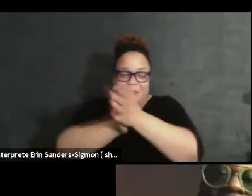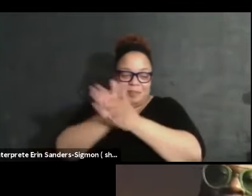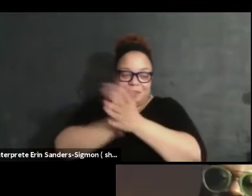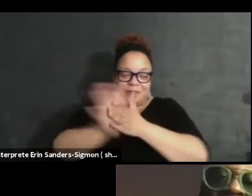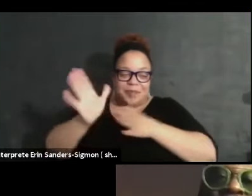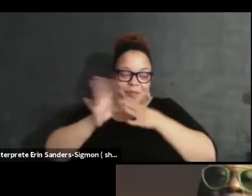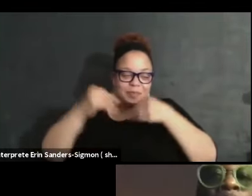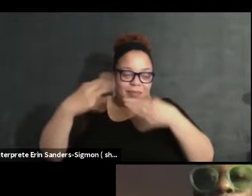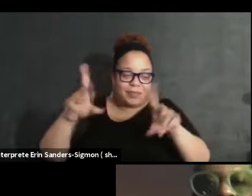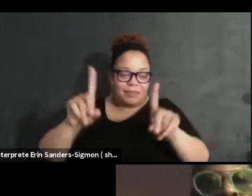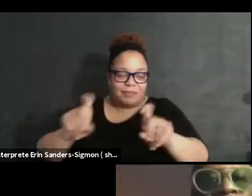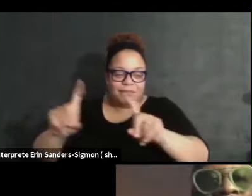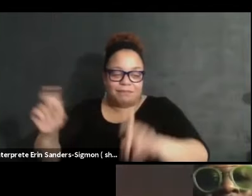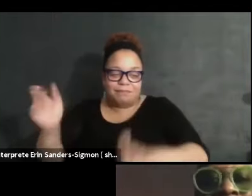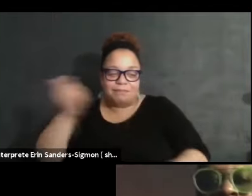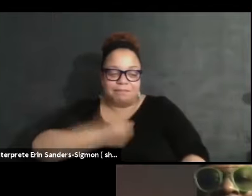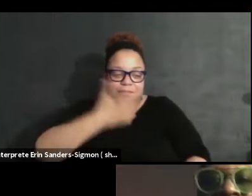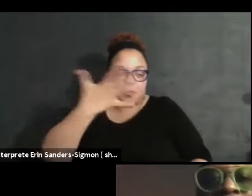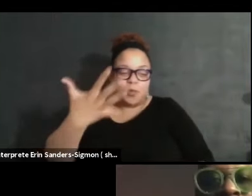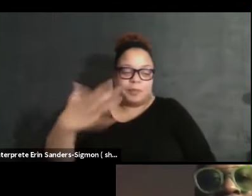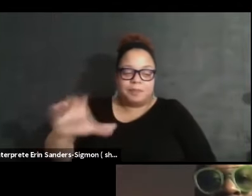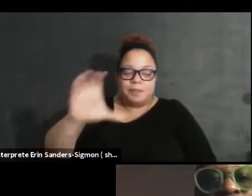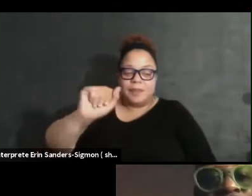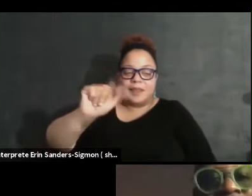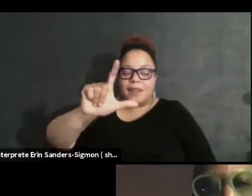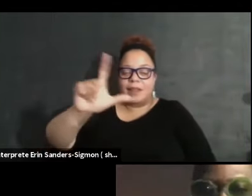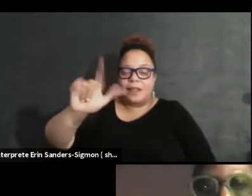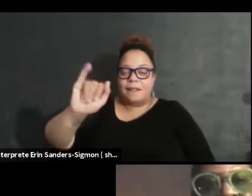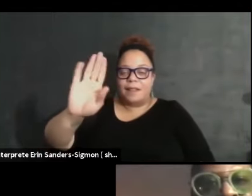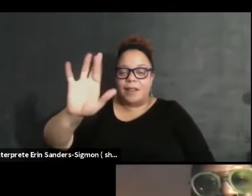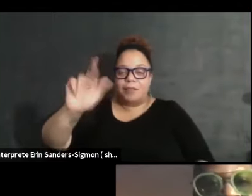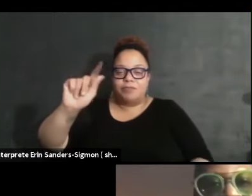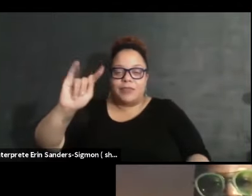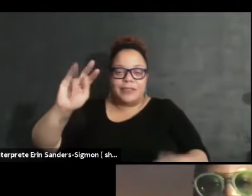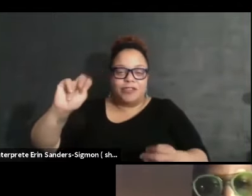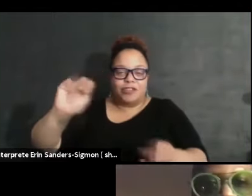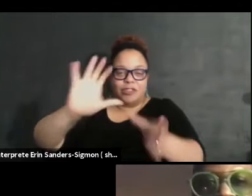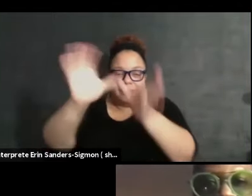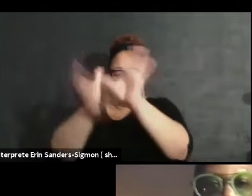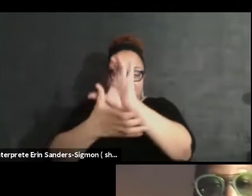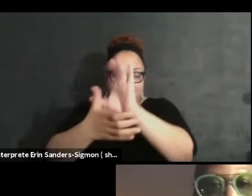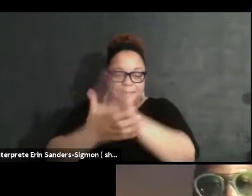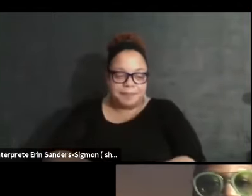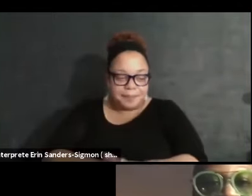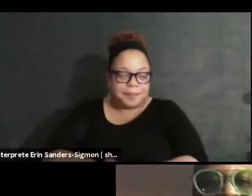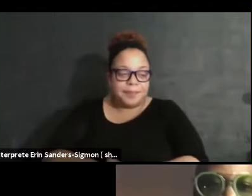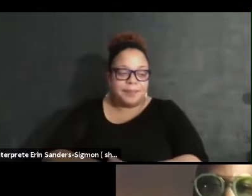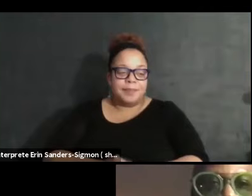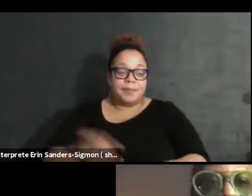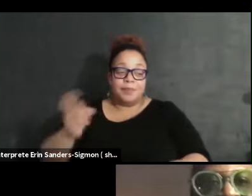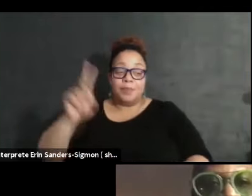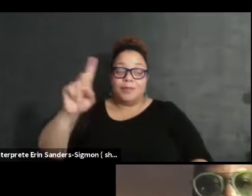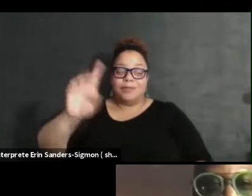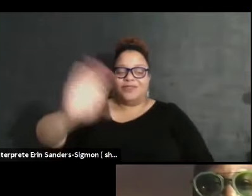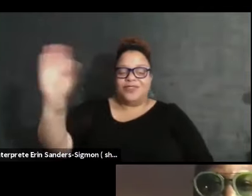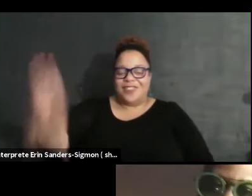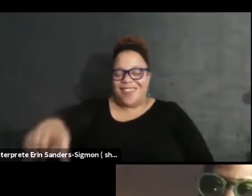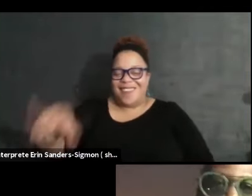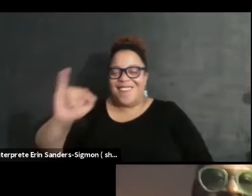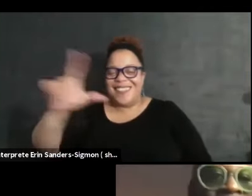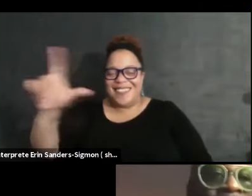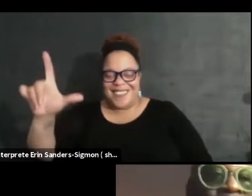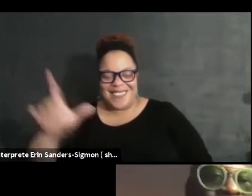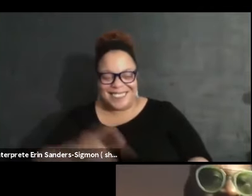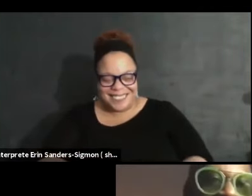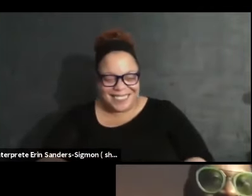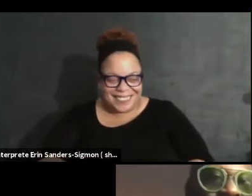the calibration poem comes out of Chicago, Illinois, under siege and